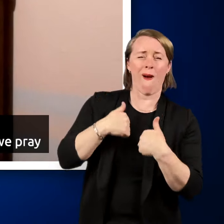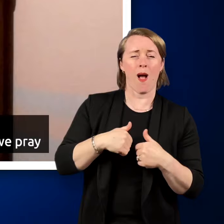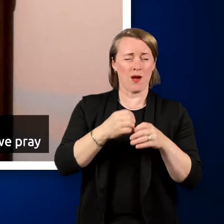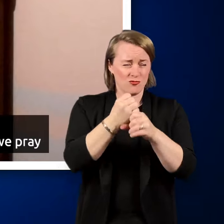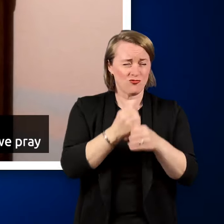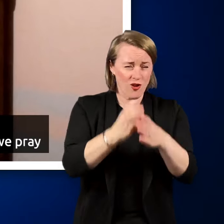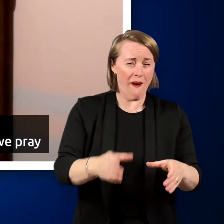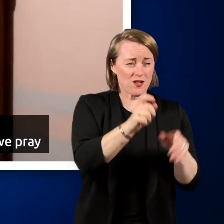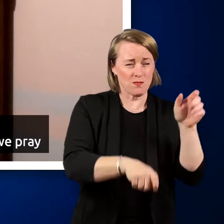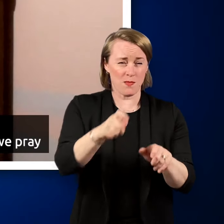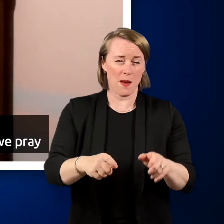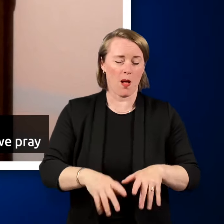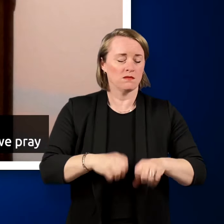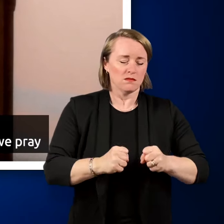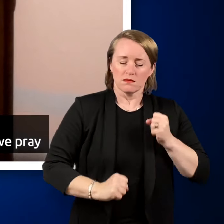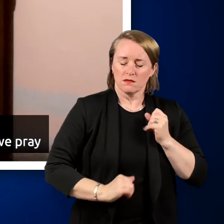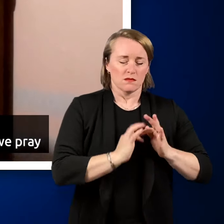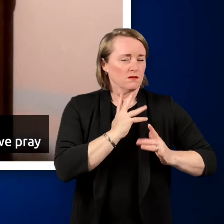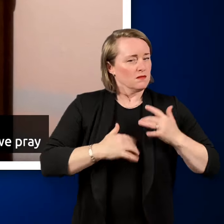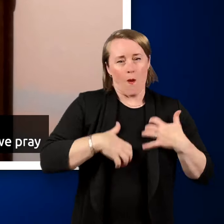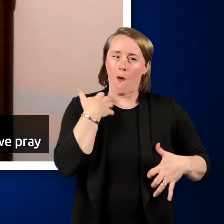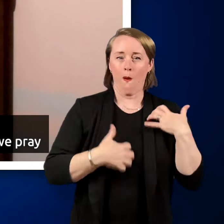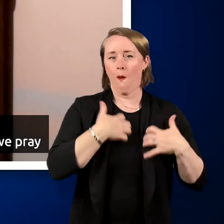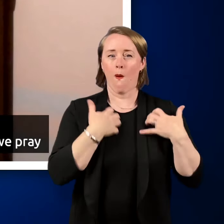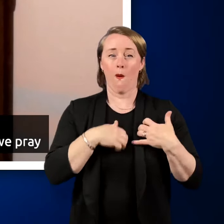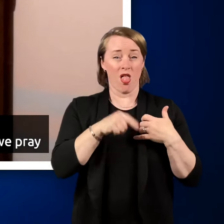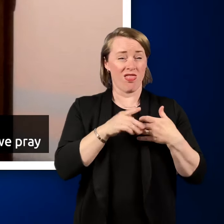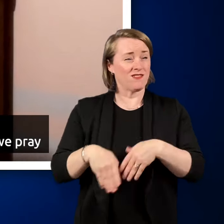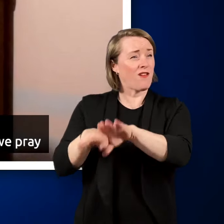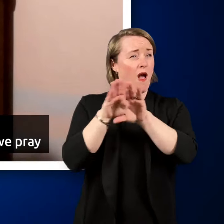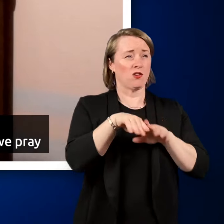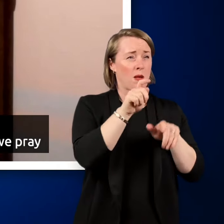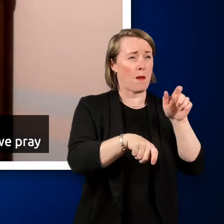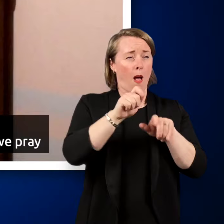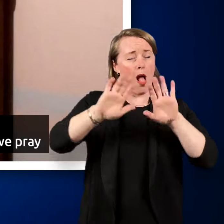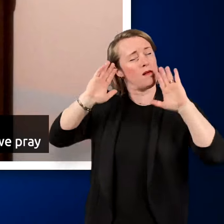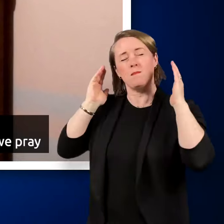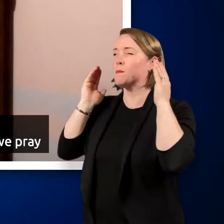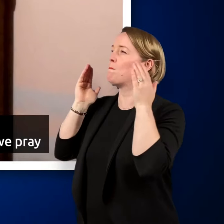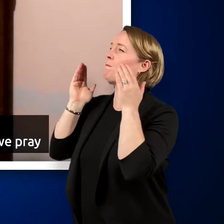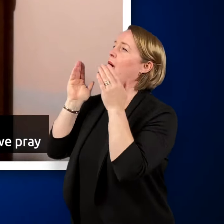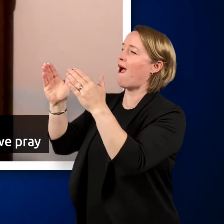your church on fire, win this nation.